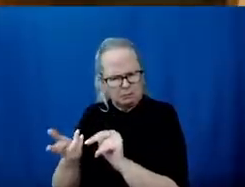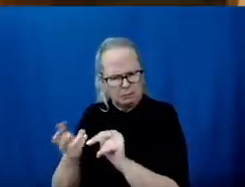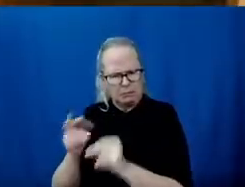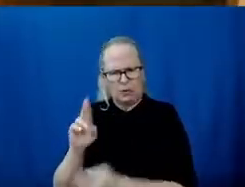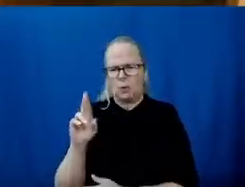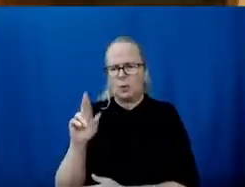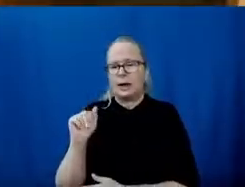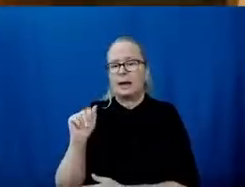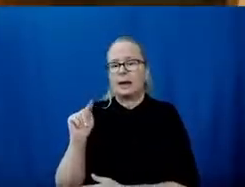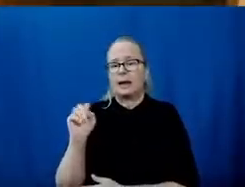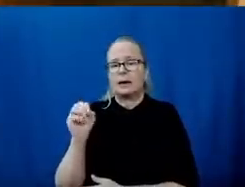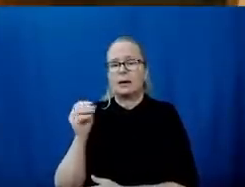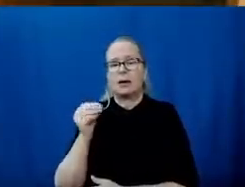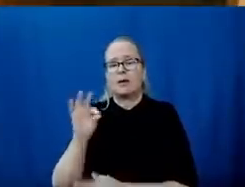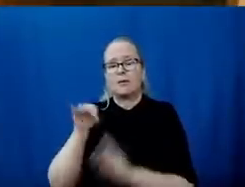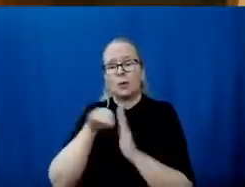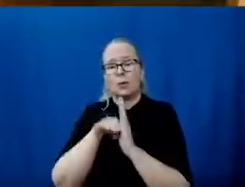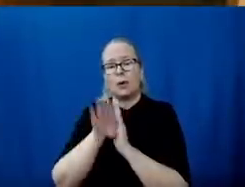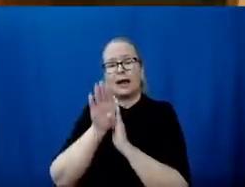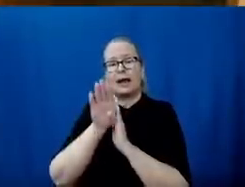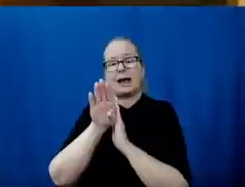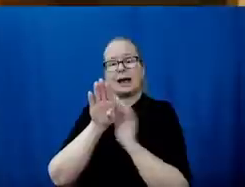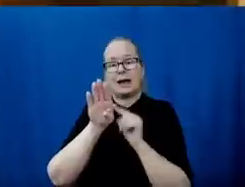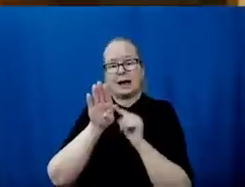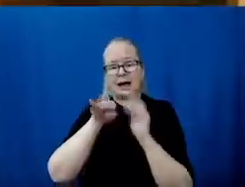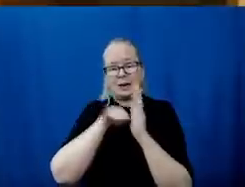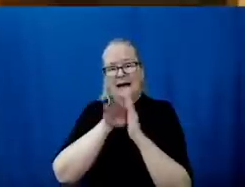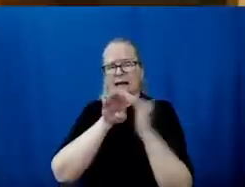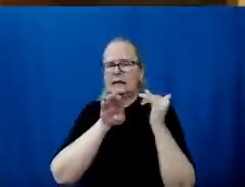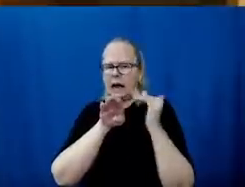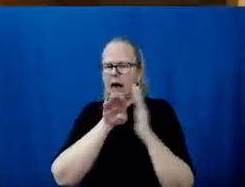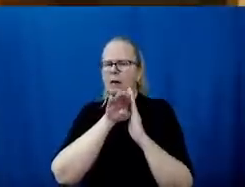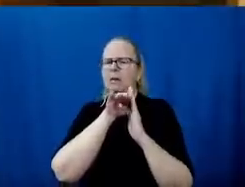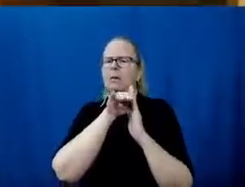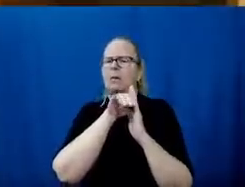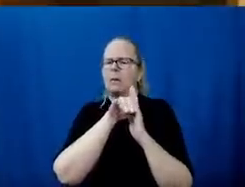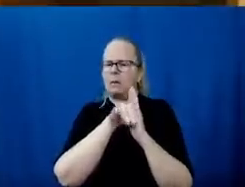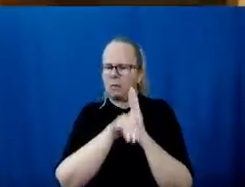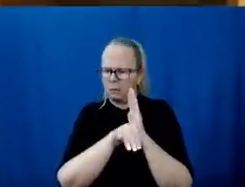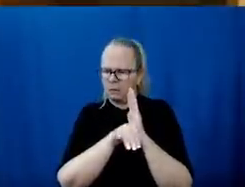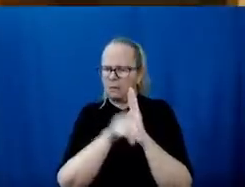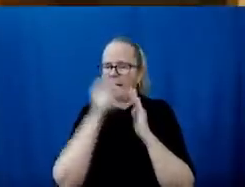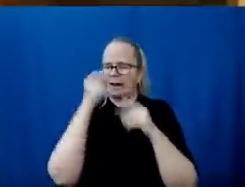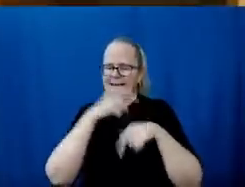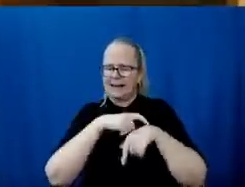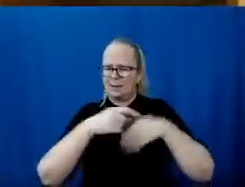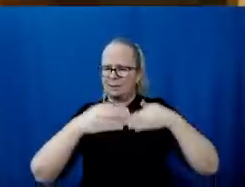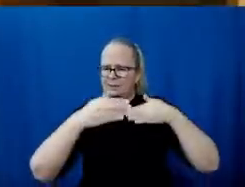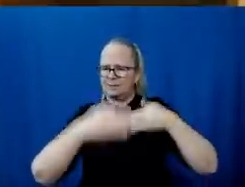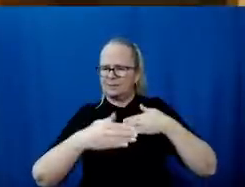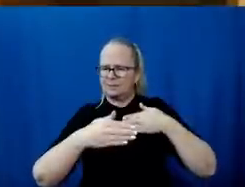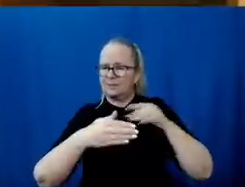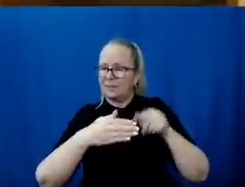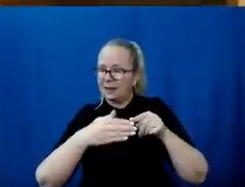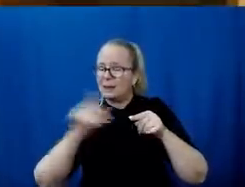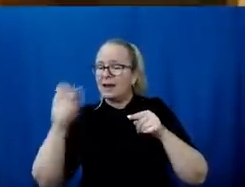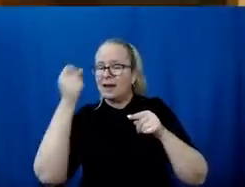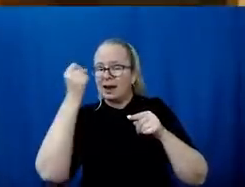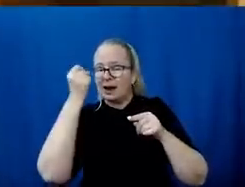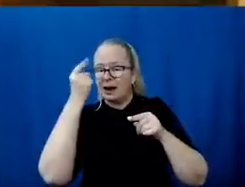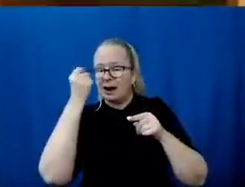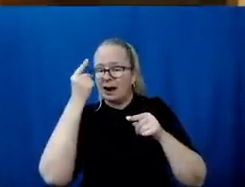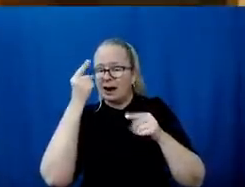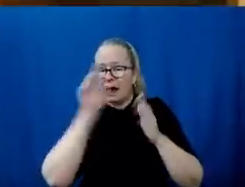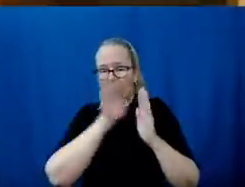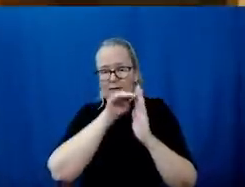the rate of rise is decreasing with time, which is kind of good. But until it's actually dropping, I